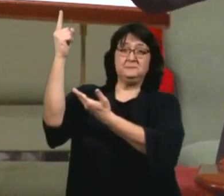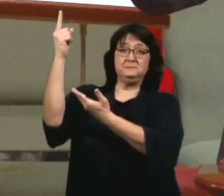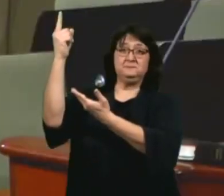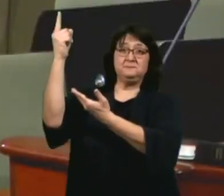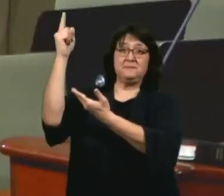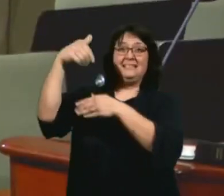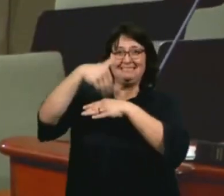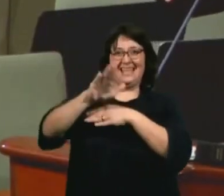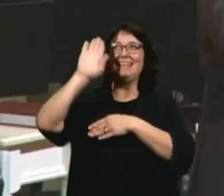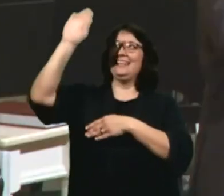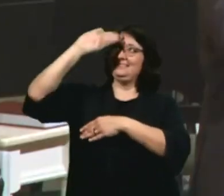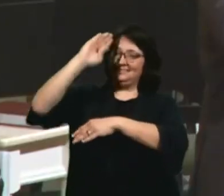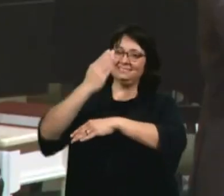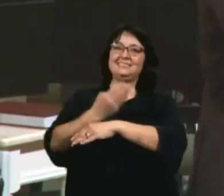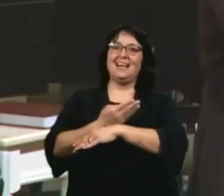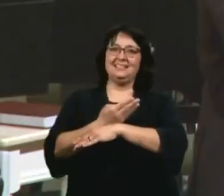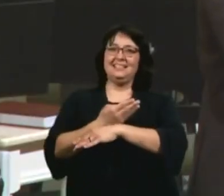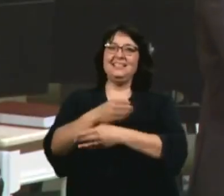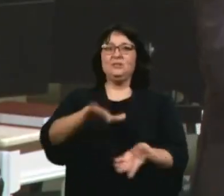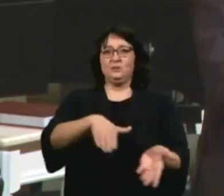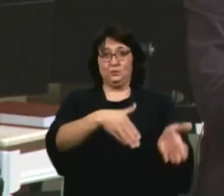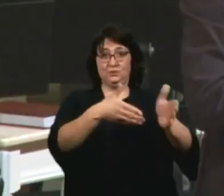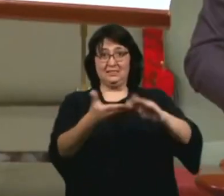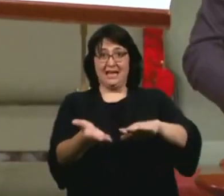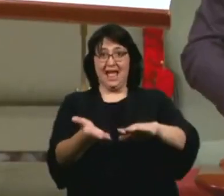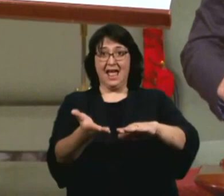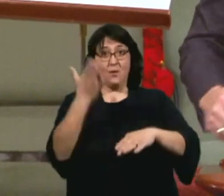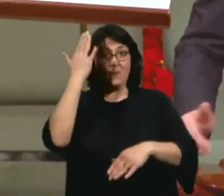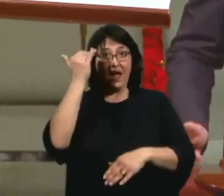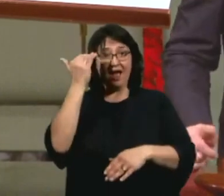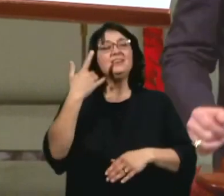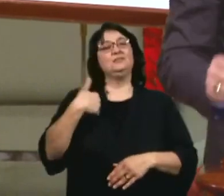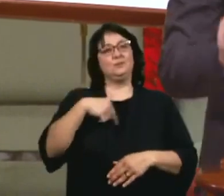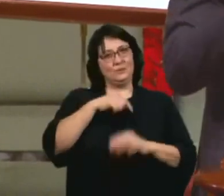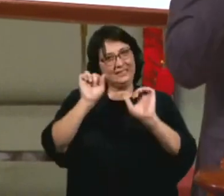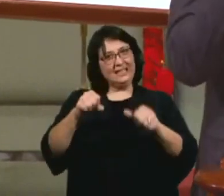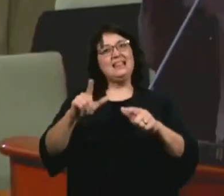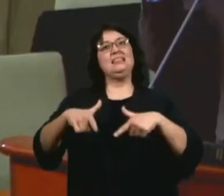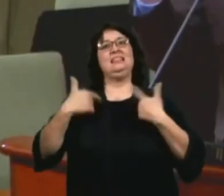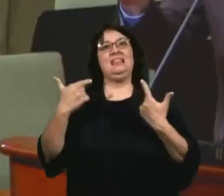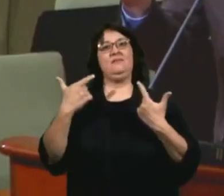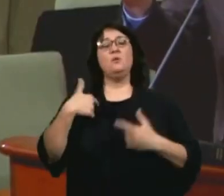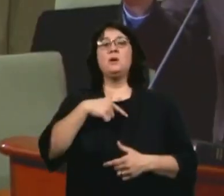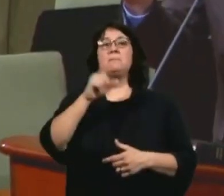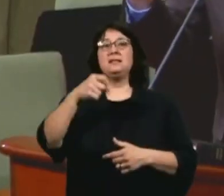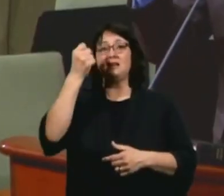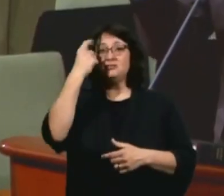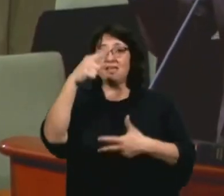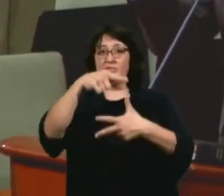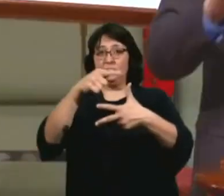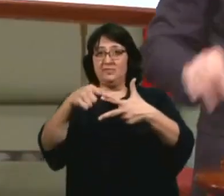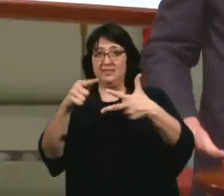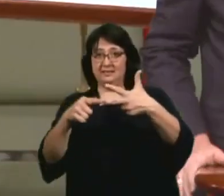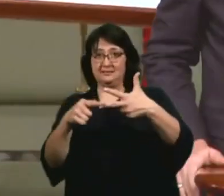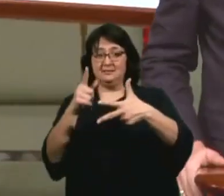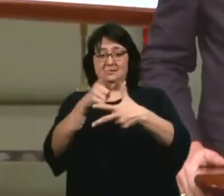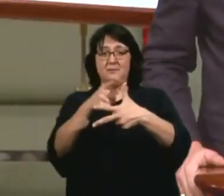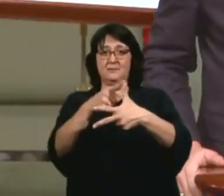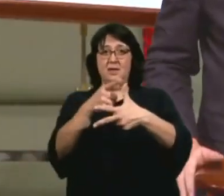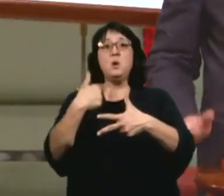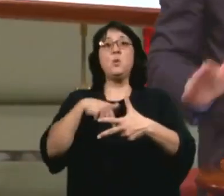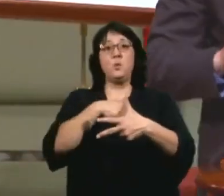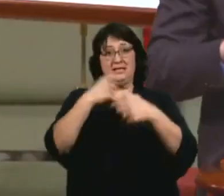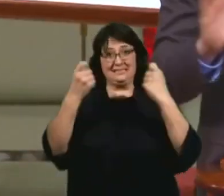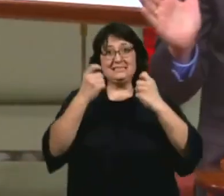who sent His Son to die so we could live. We must understand three things. Number one, we're a